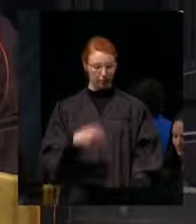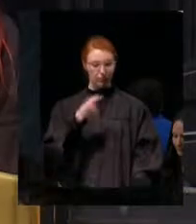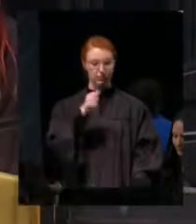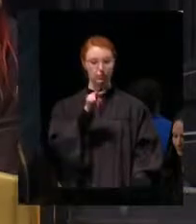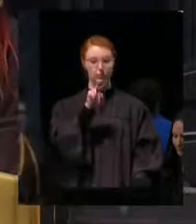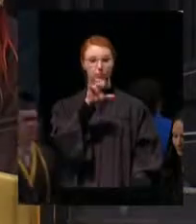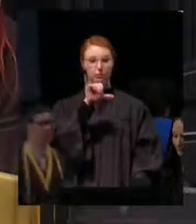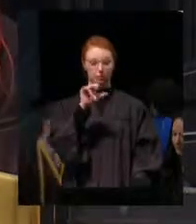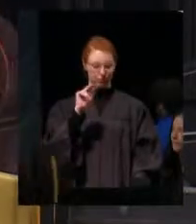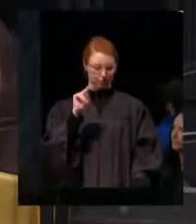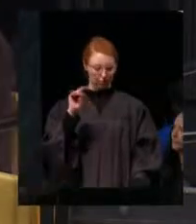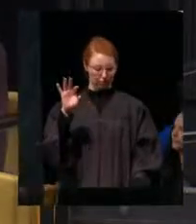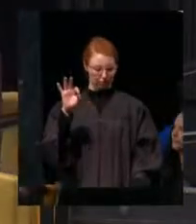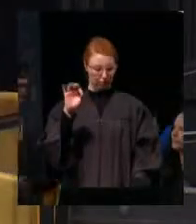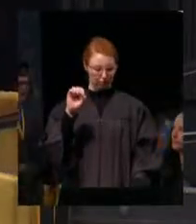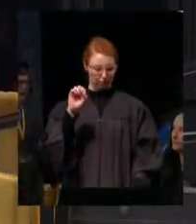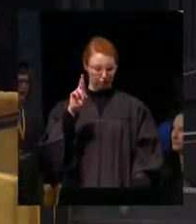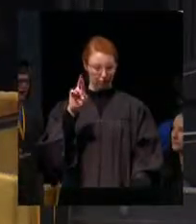Gavin Forderer.